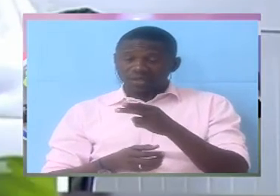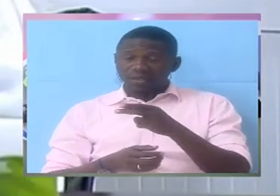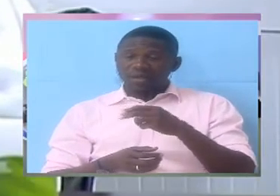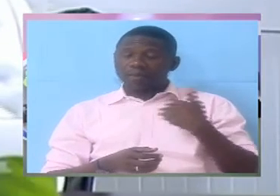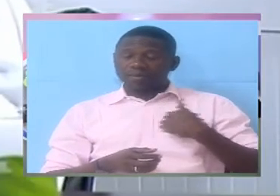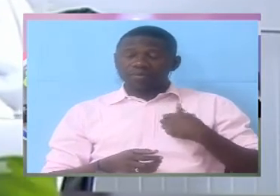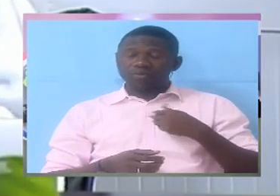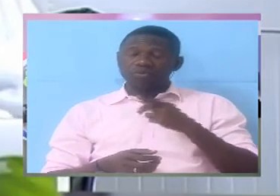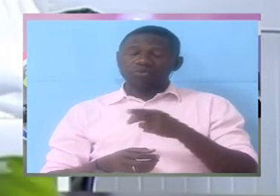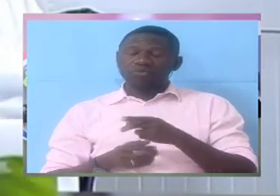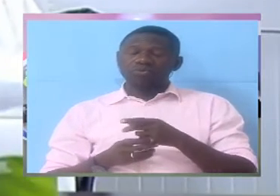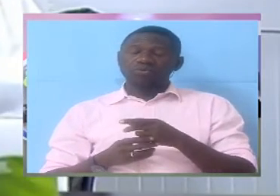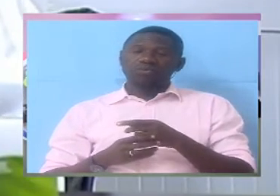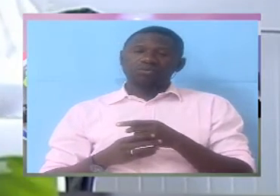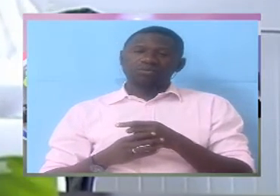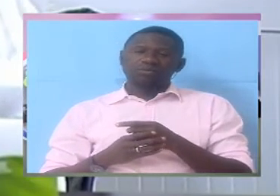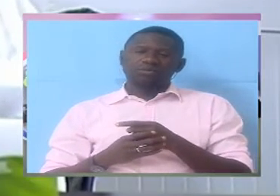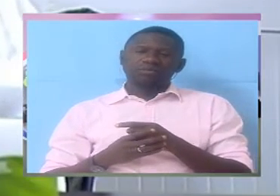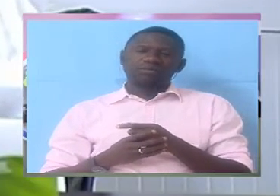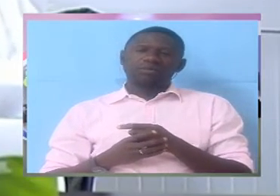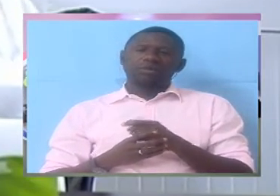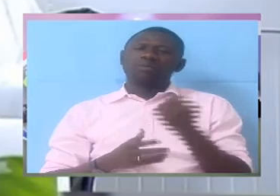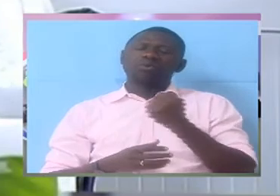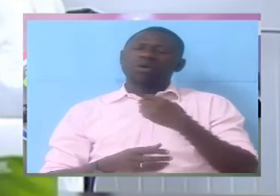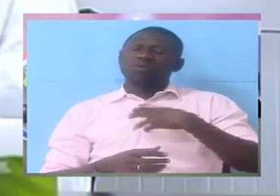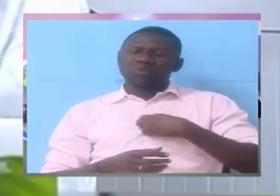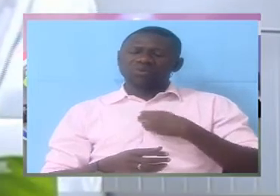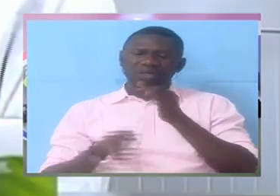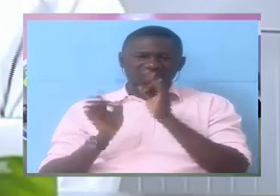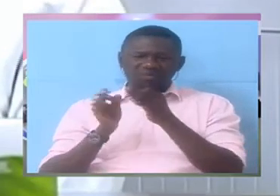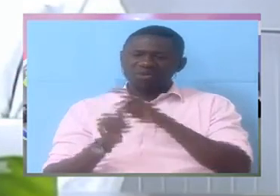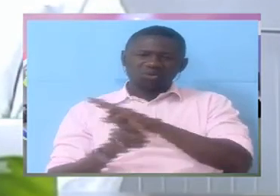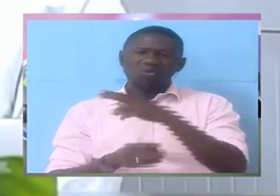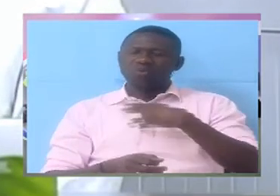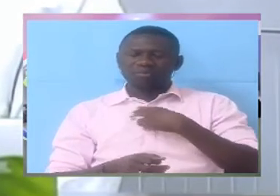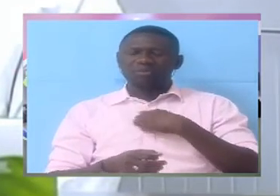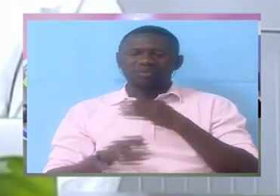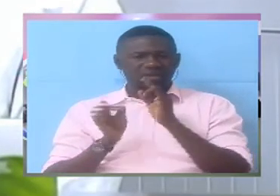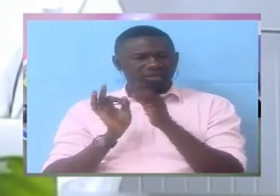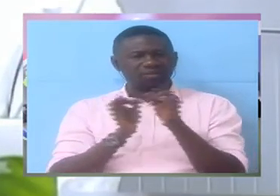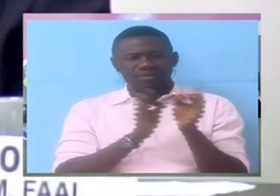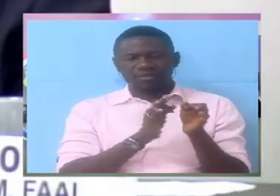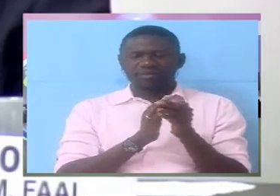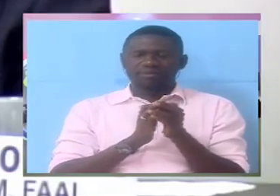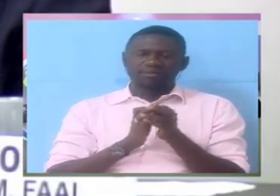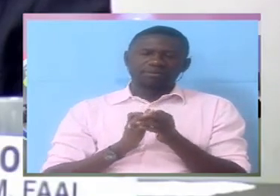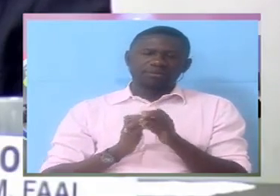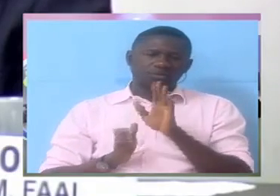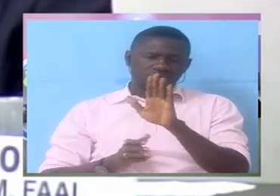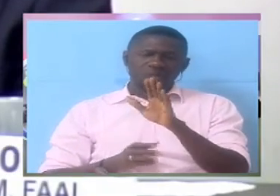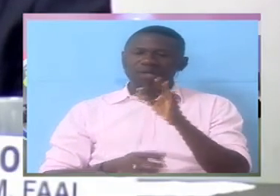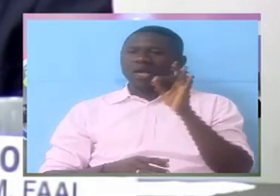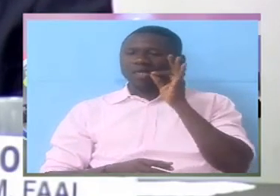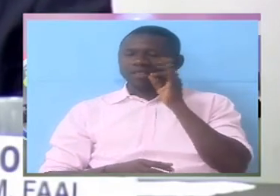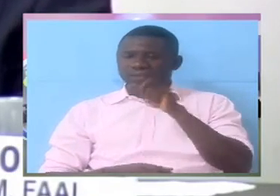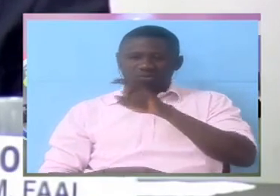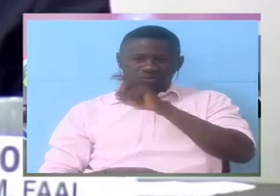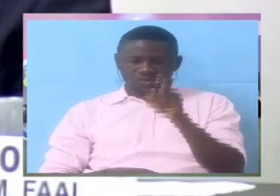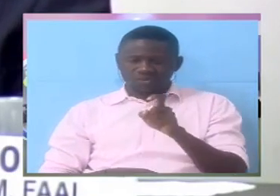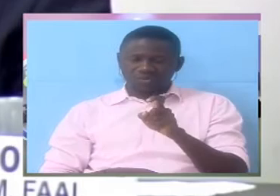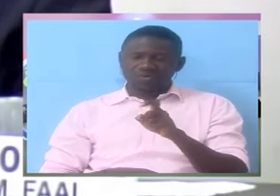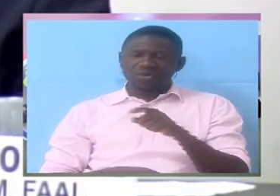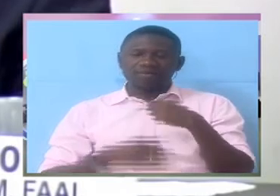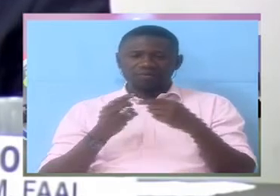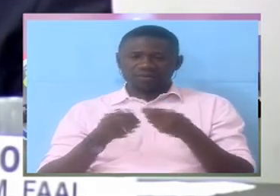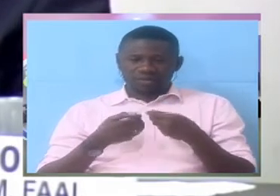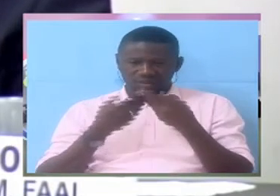want to explain and you don't want me to explain. No, just answer my question first. We will give you the chance to explain. Should the